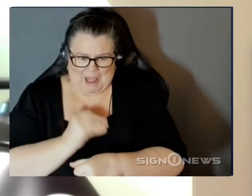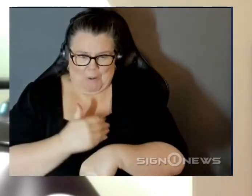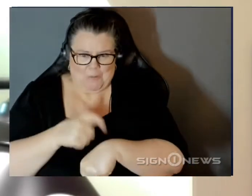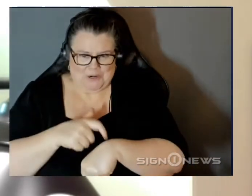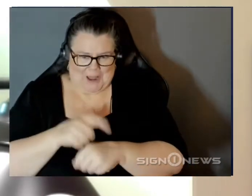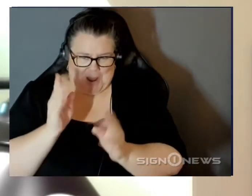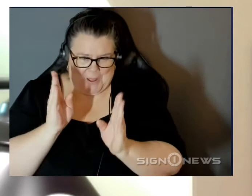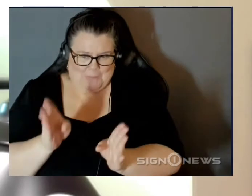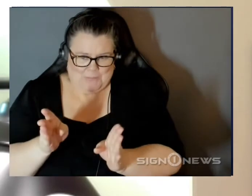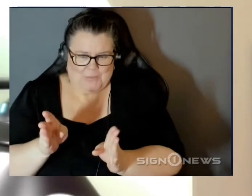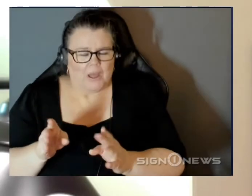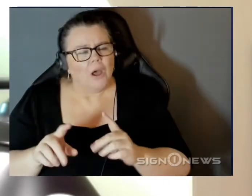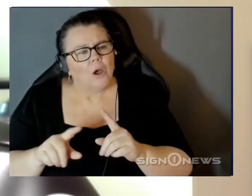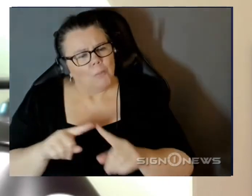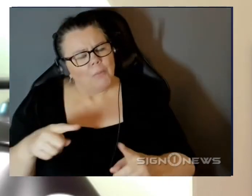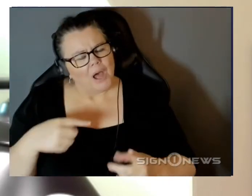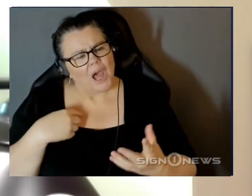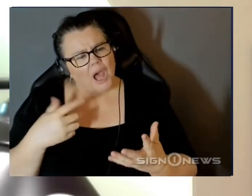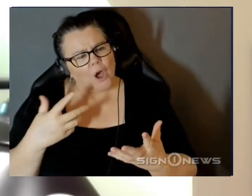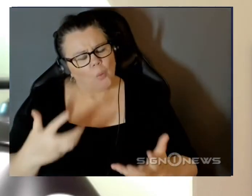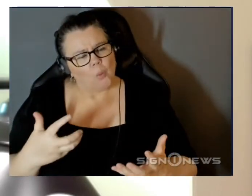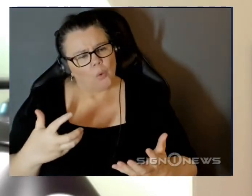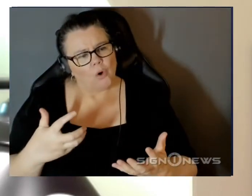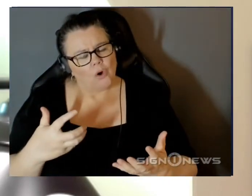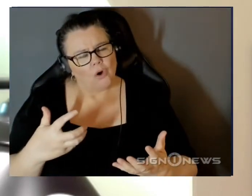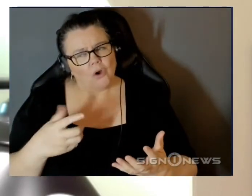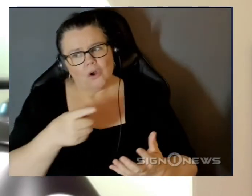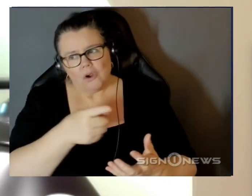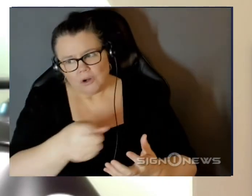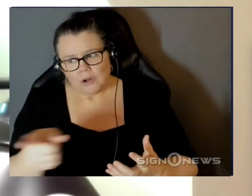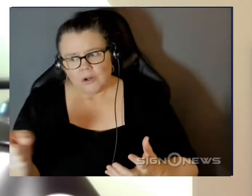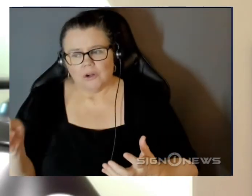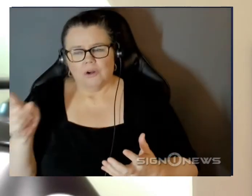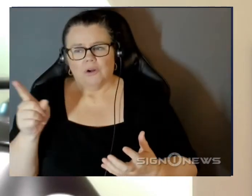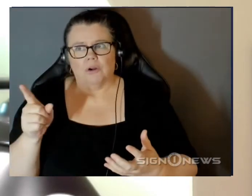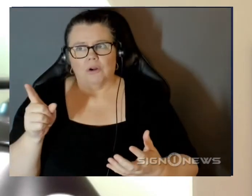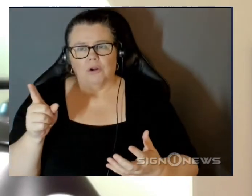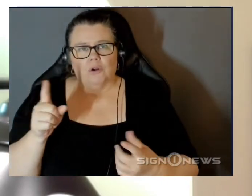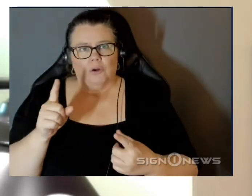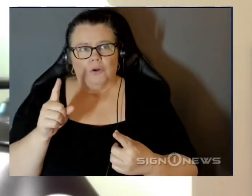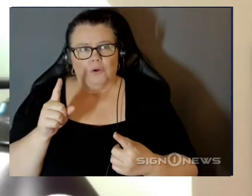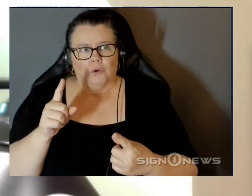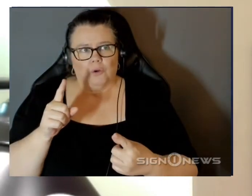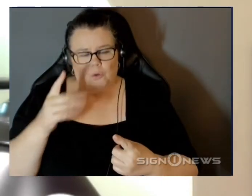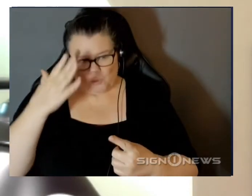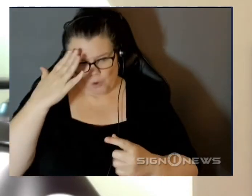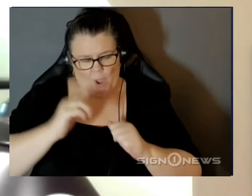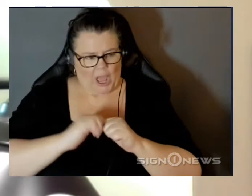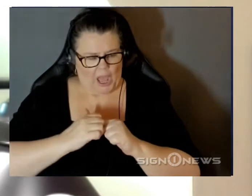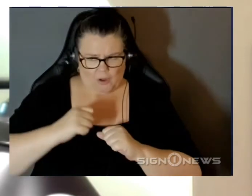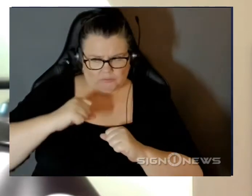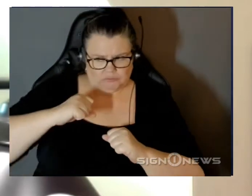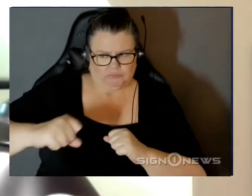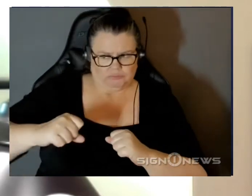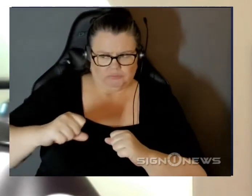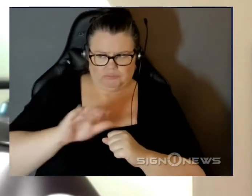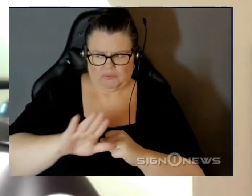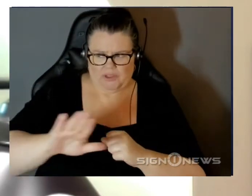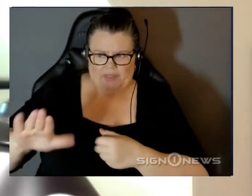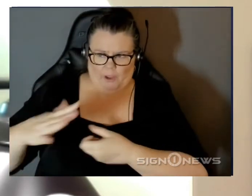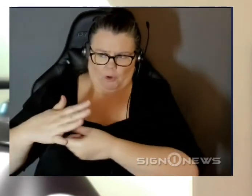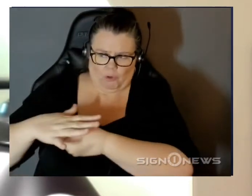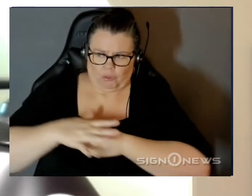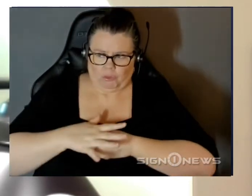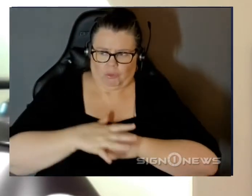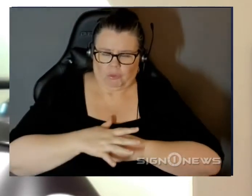tools to either resist that pressure to try to, you know, adopt that magic, quote